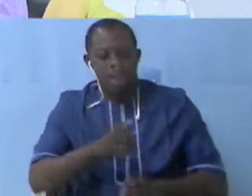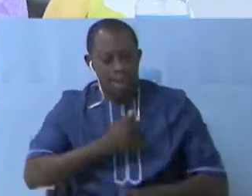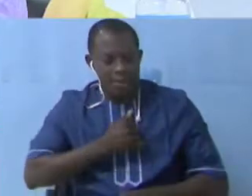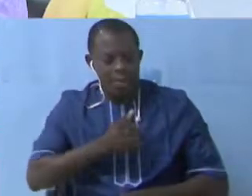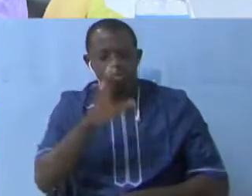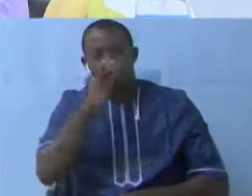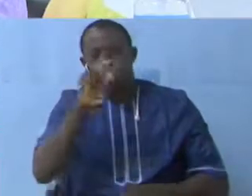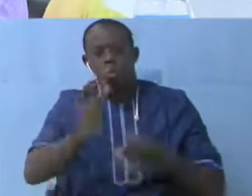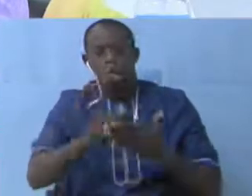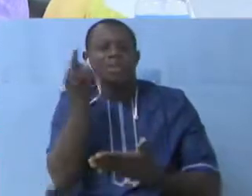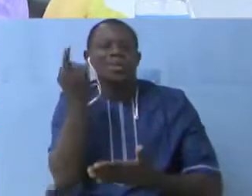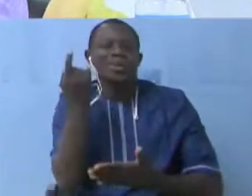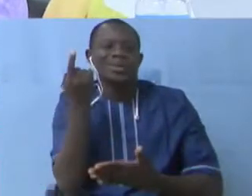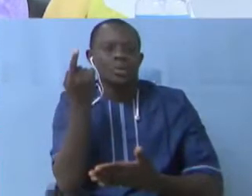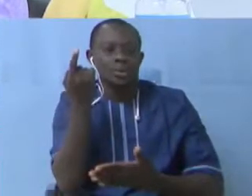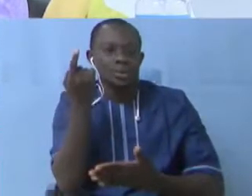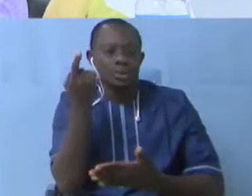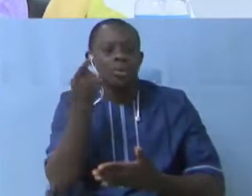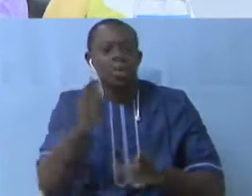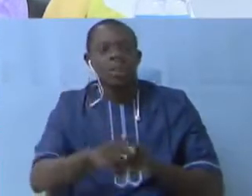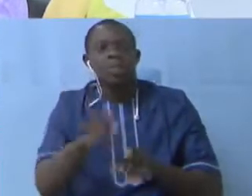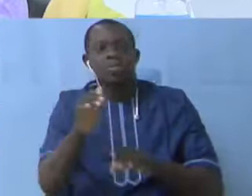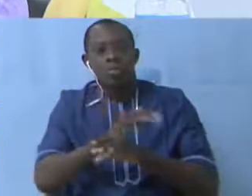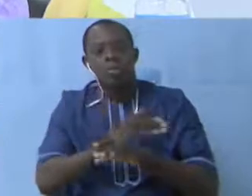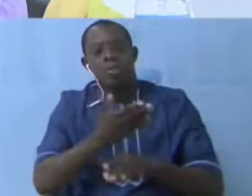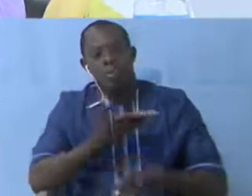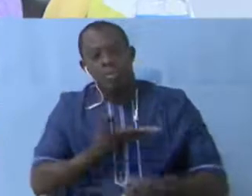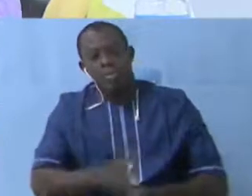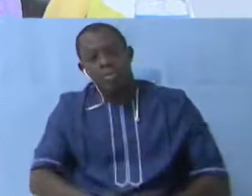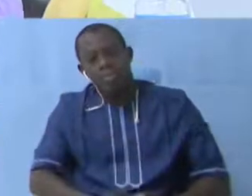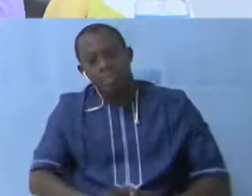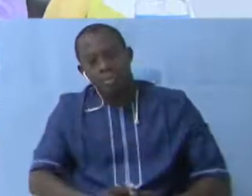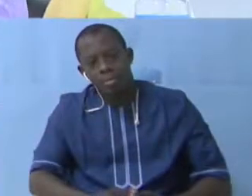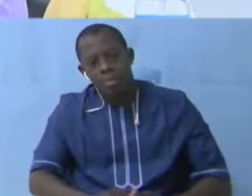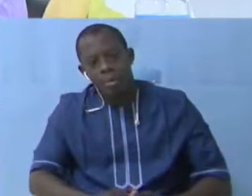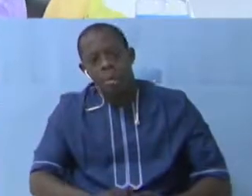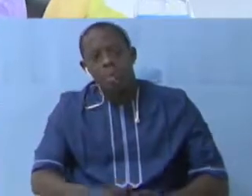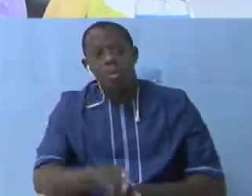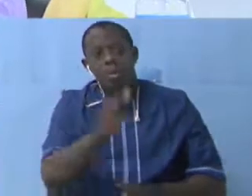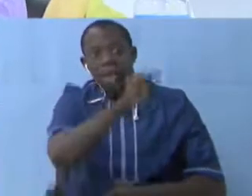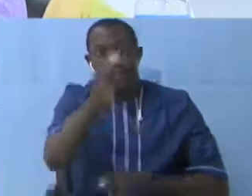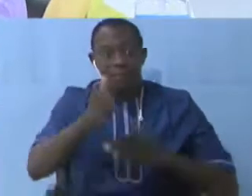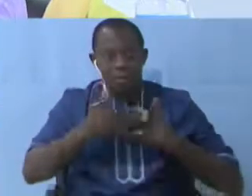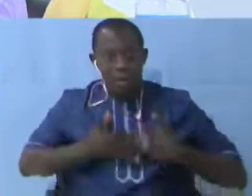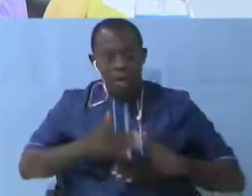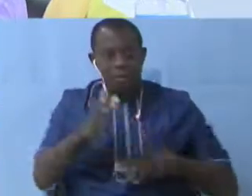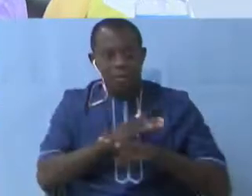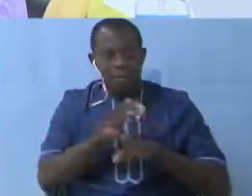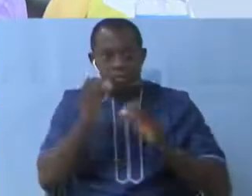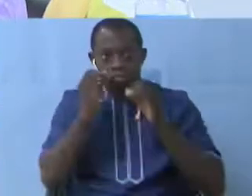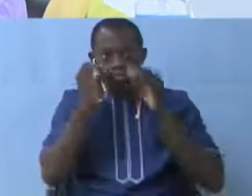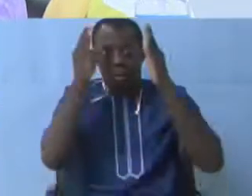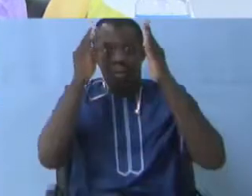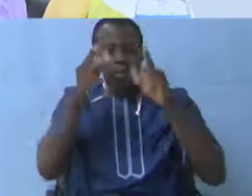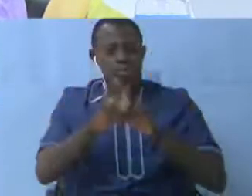That was not persuasive because everybody was in the shock.